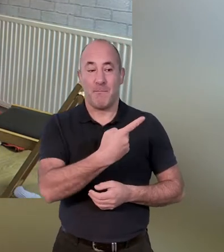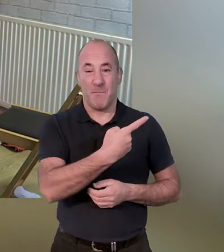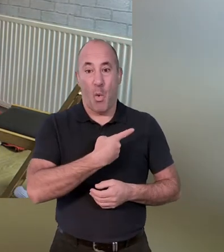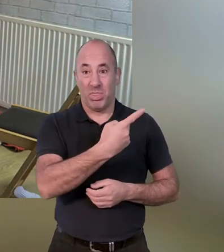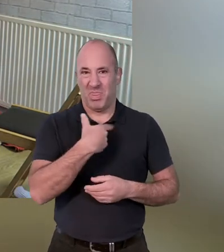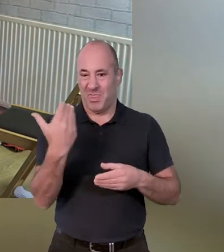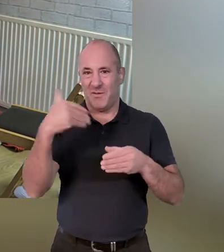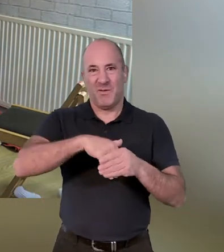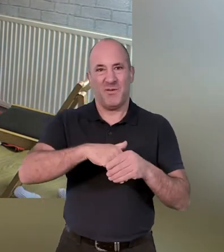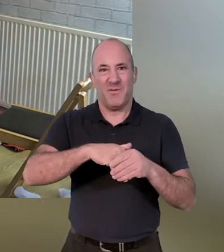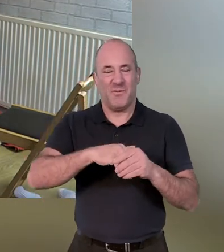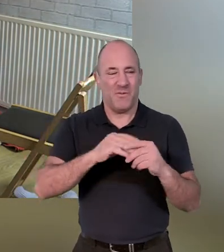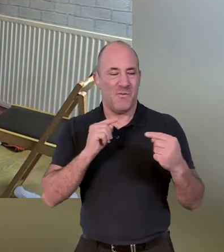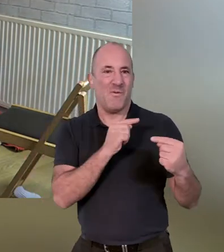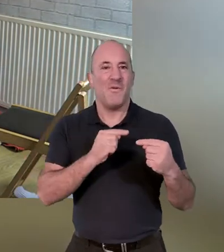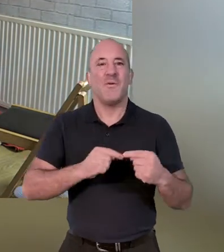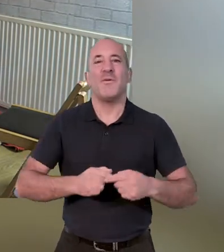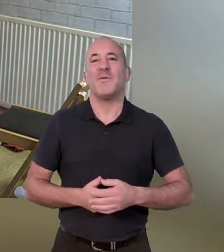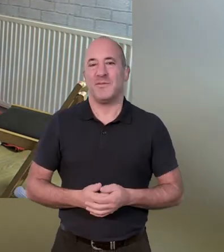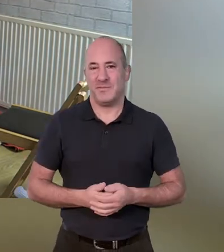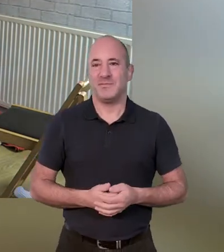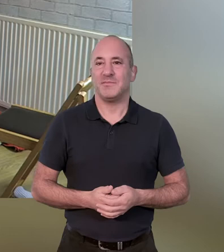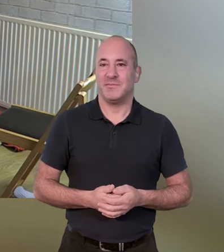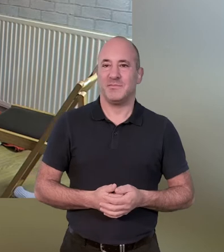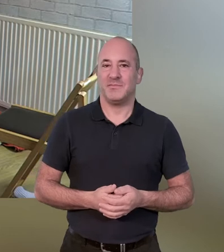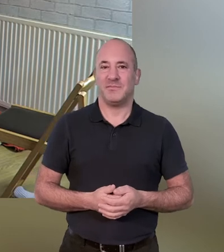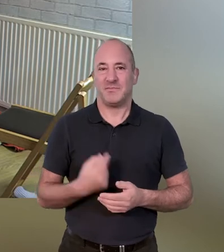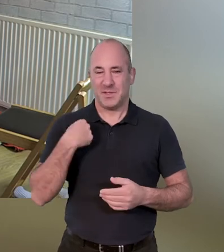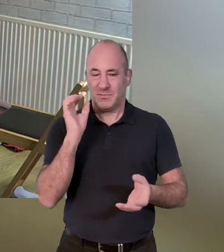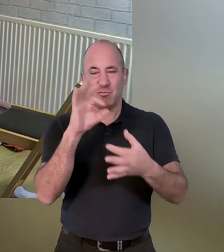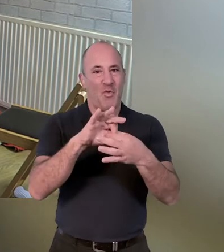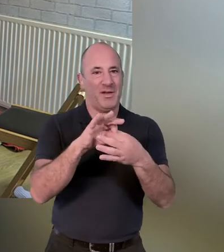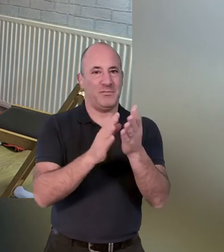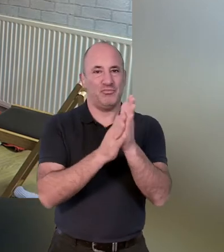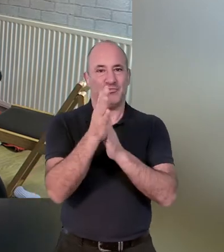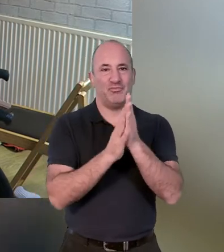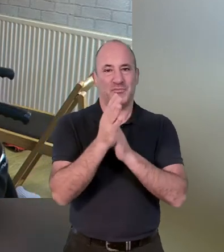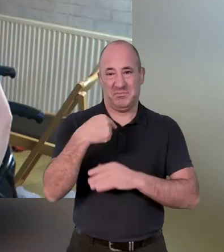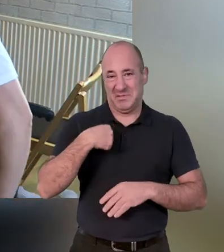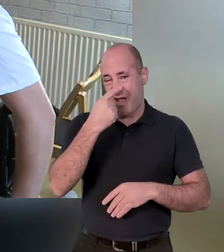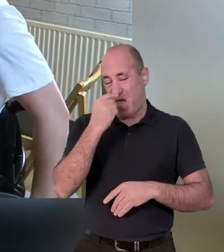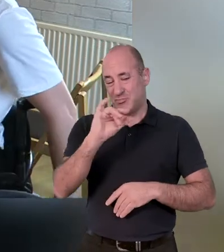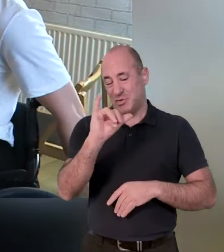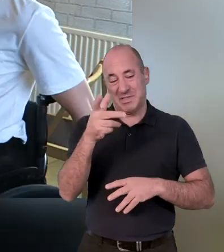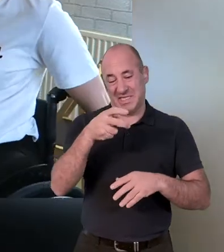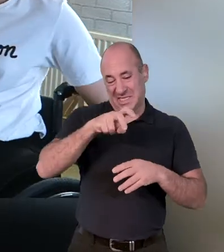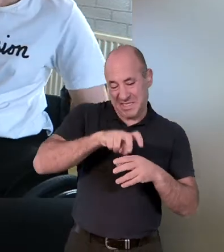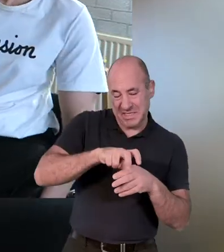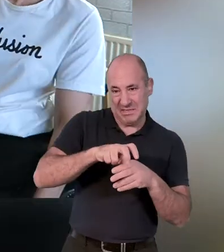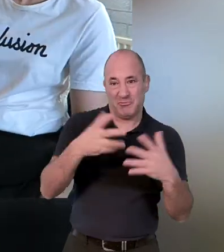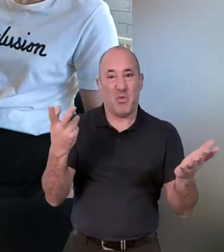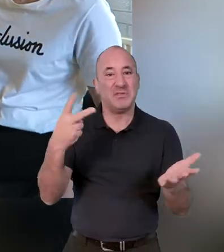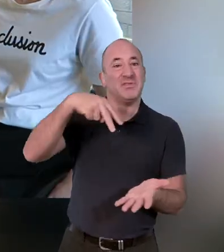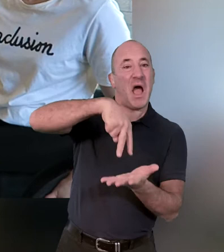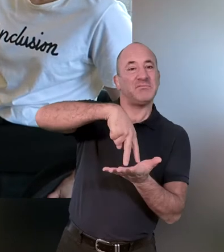So we're going to play the same game with two of us. So I'm going to come in, and I can play this